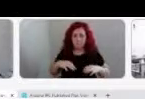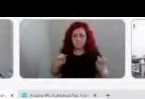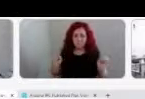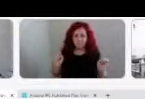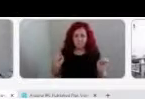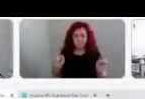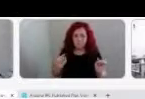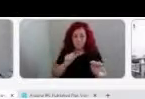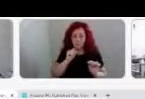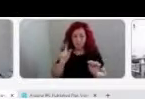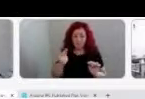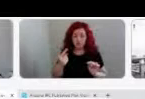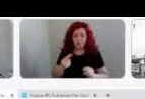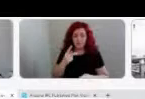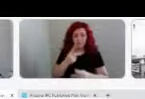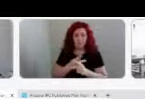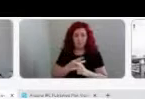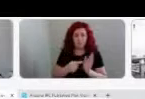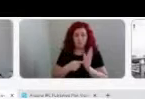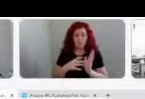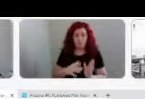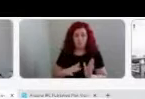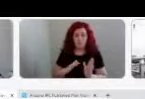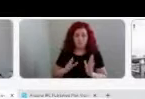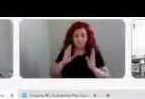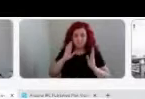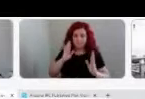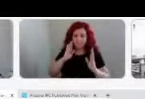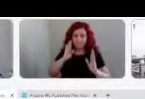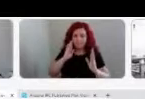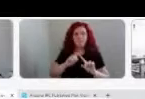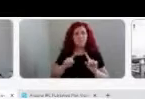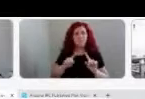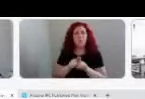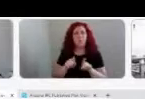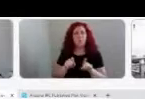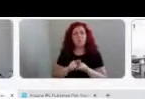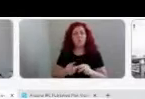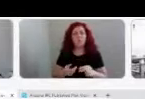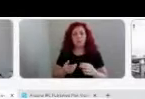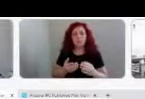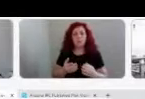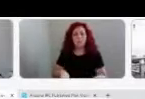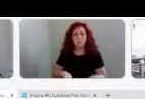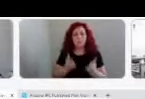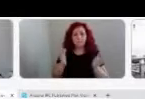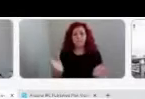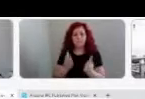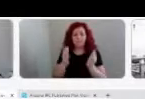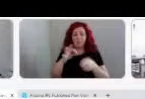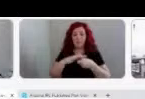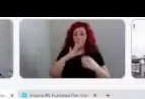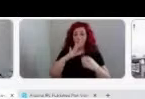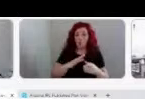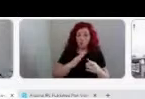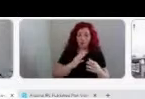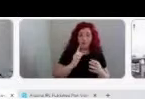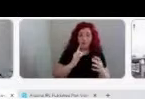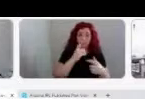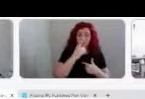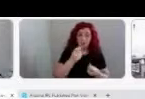this not only keeps representatives on their toes it also increases voter interest and discourages extremism